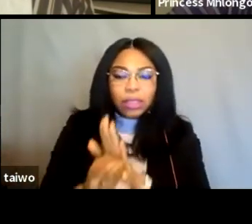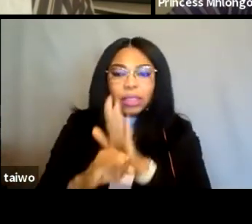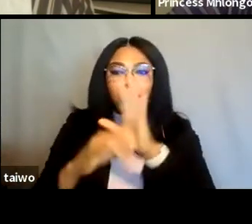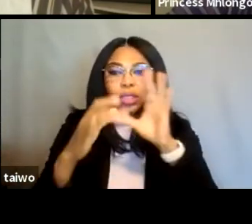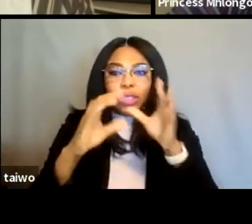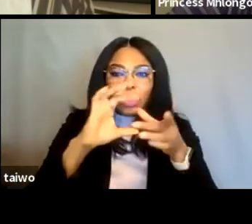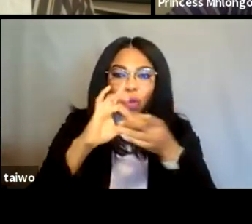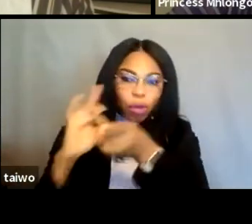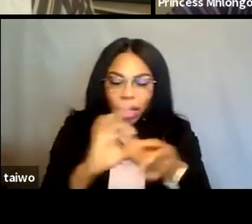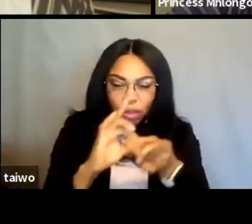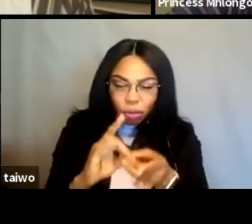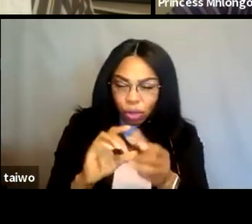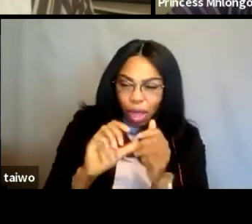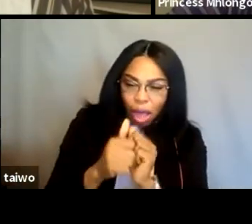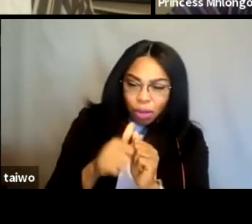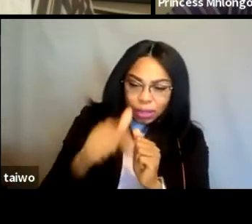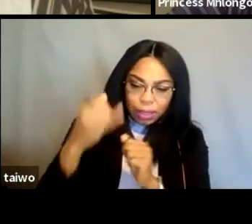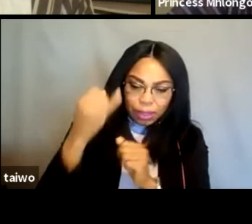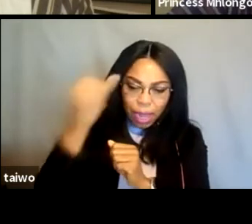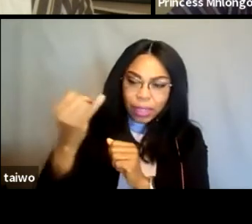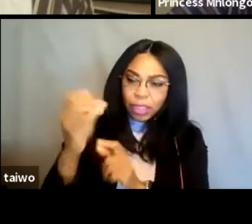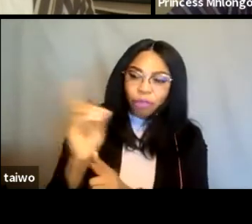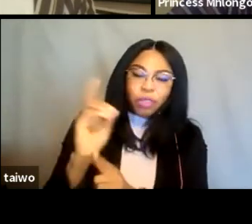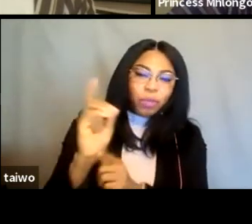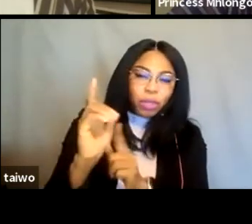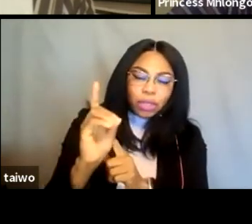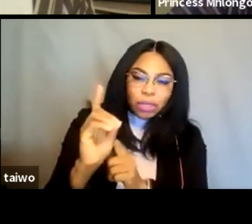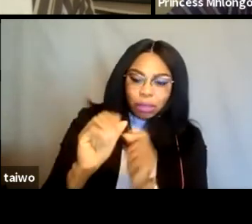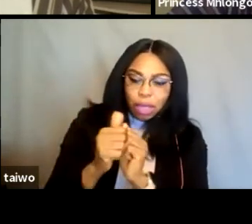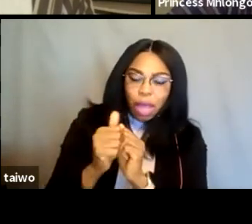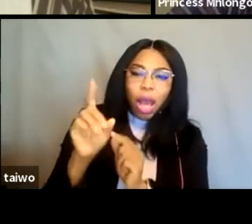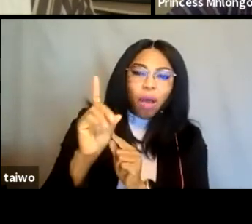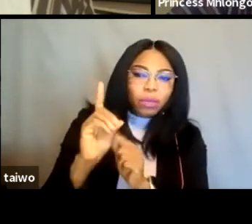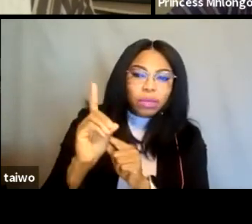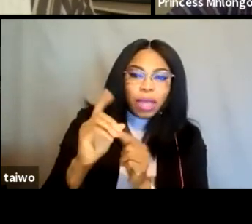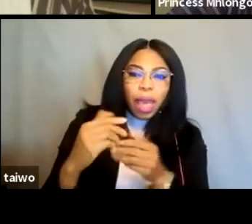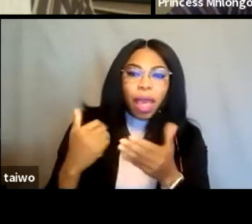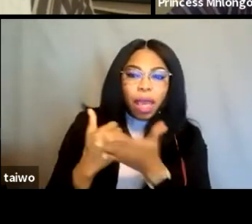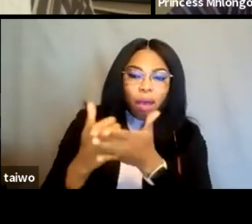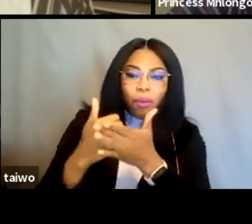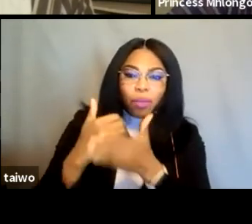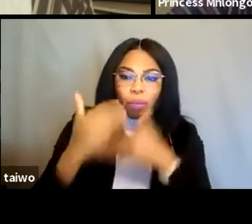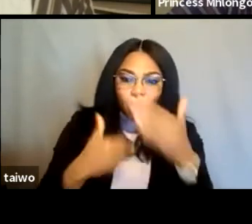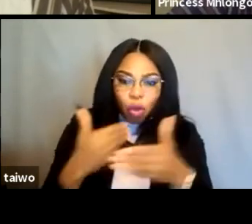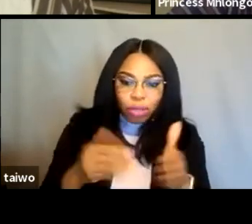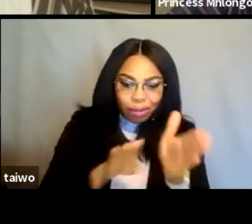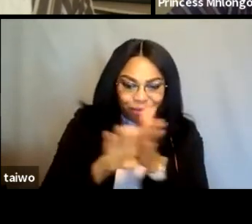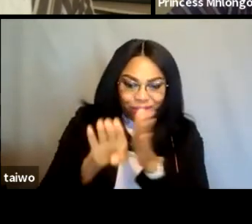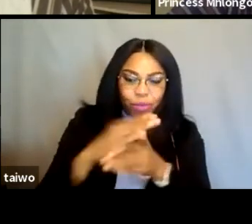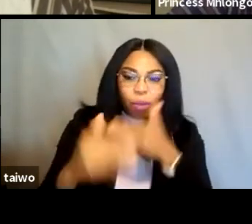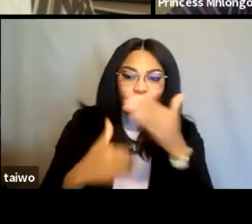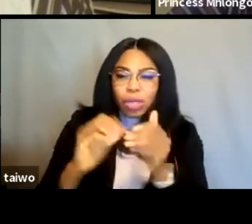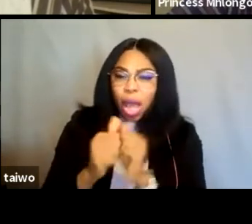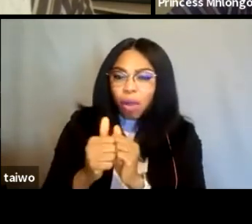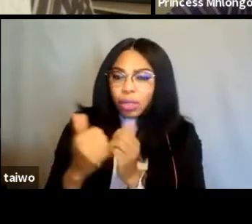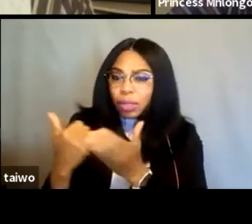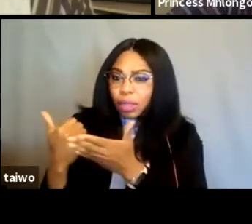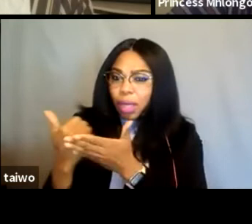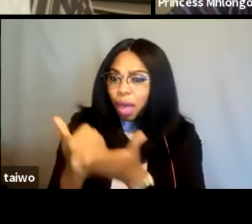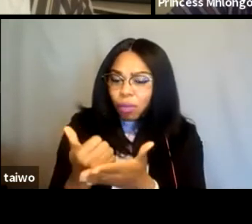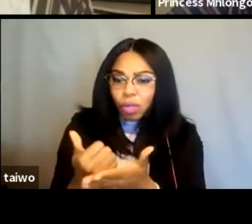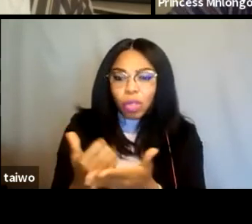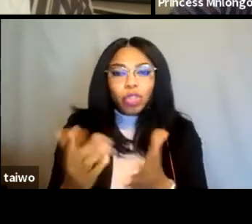this idea of dramaturgy itself, how does it help in that process, in that development process? And we can start